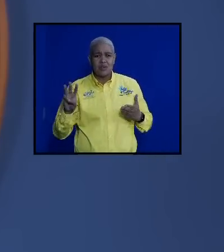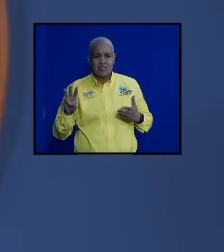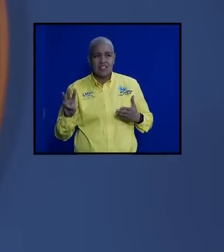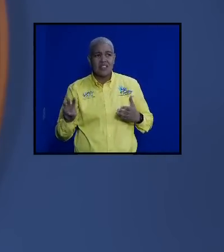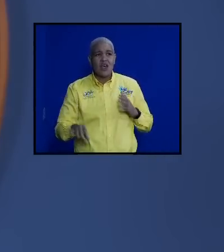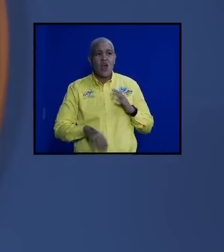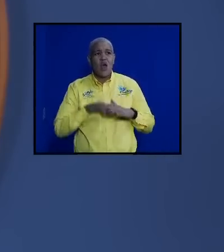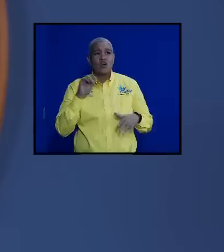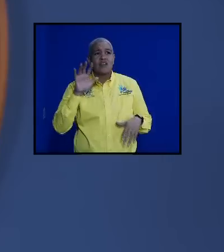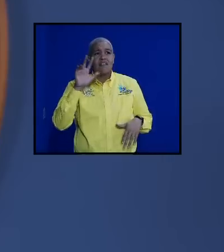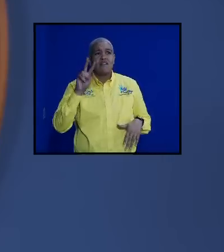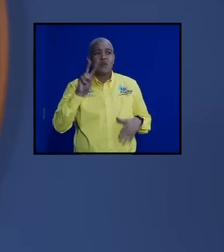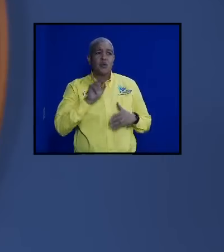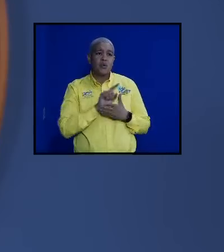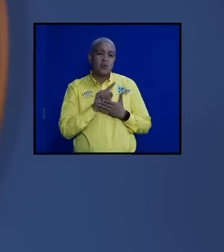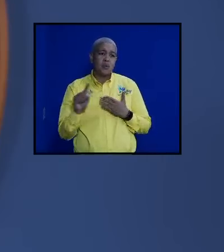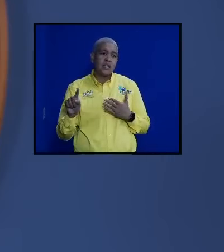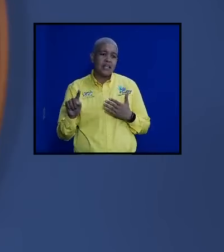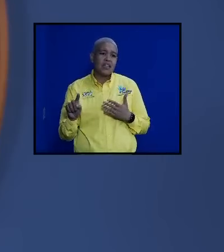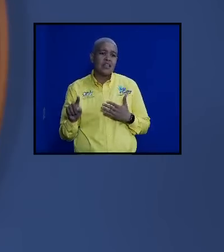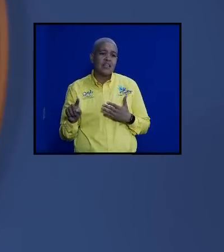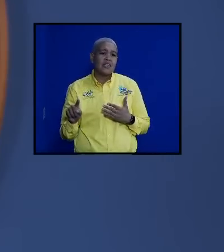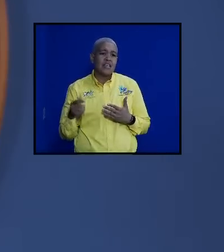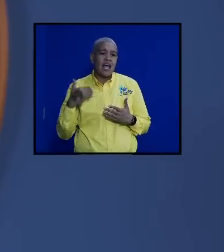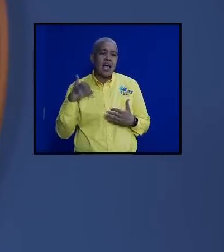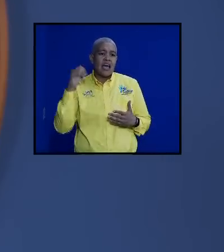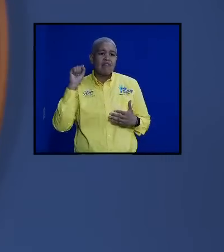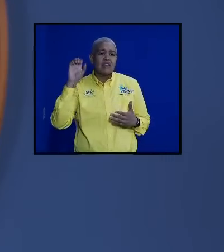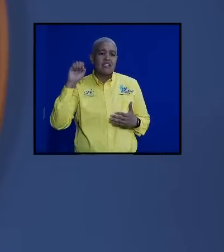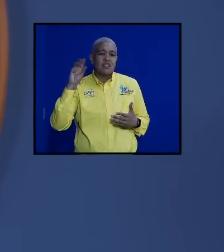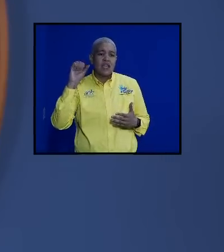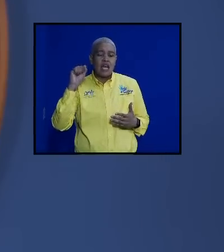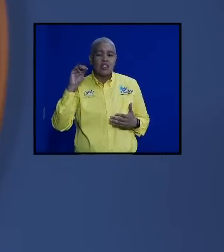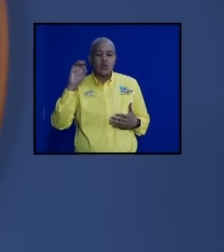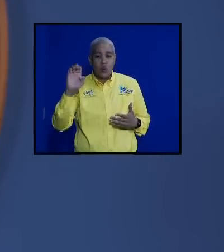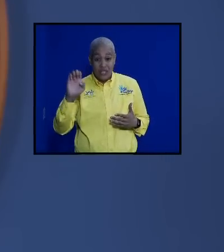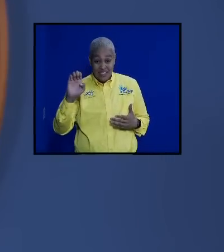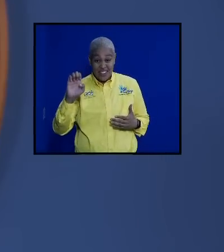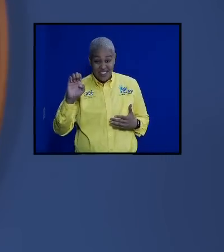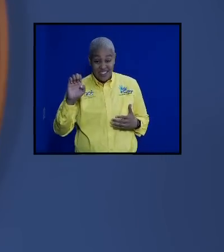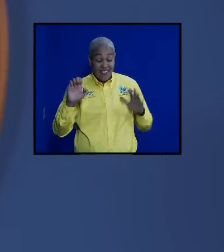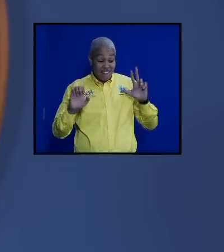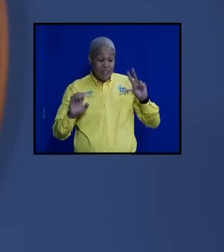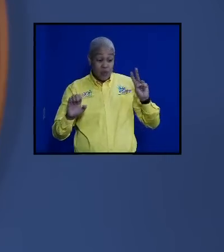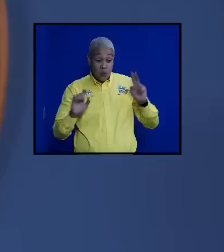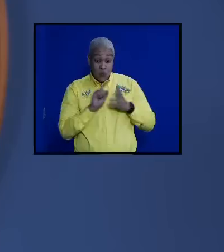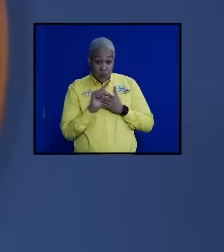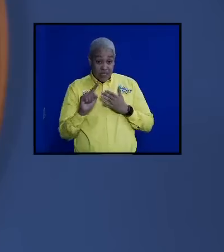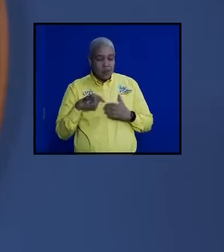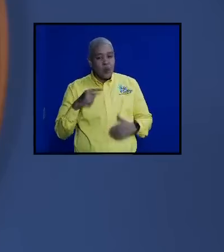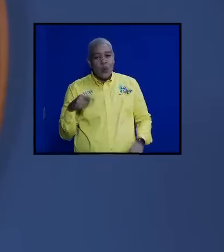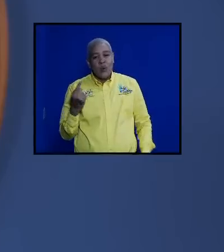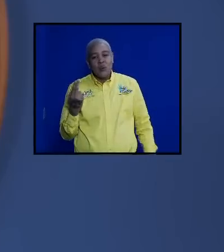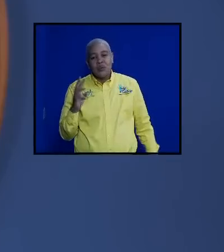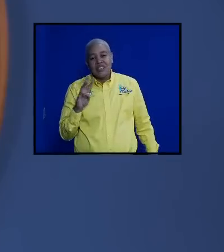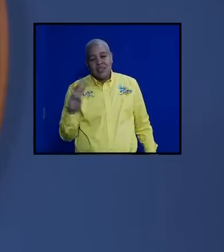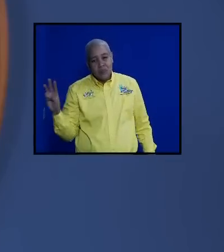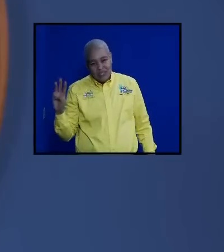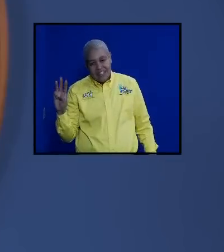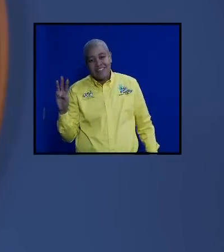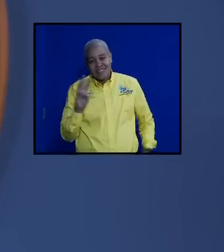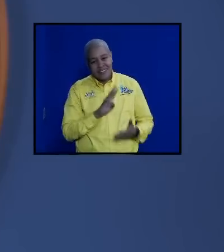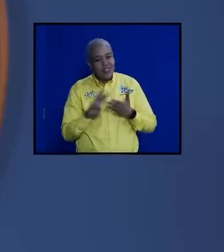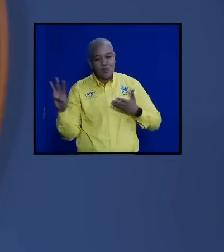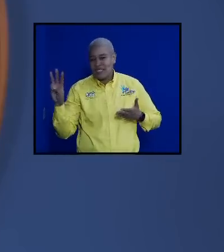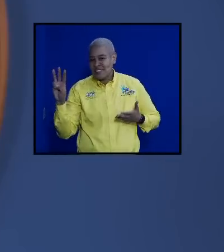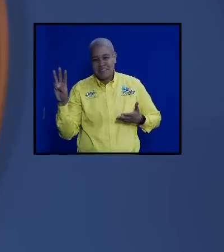of 52 that have had a state of public emergency in it. We saw the trend.